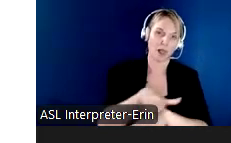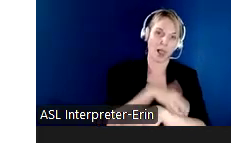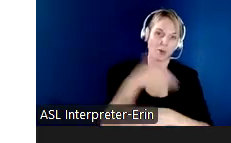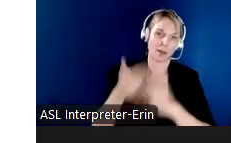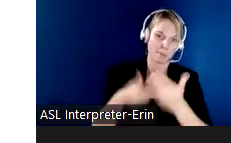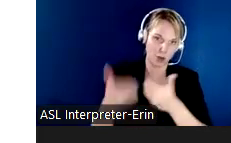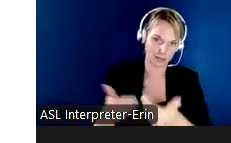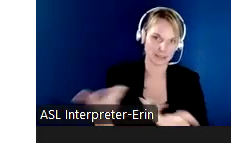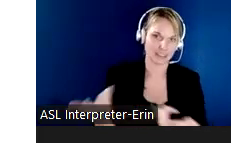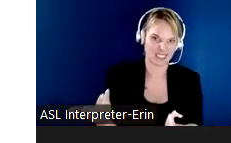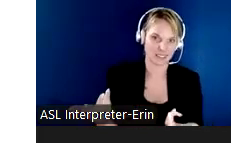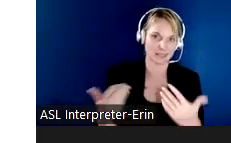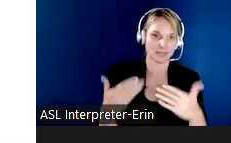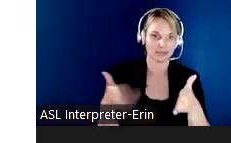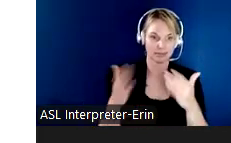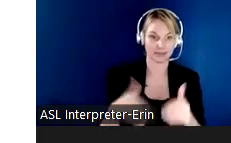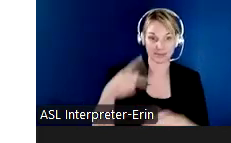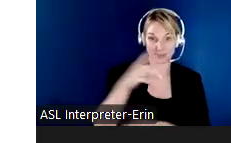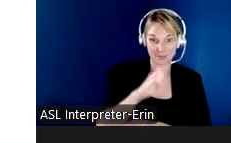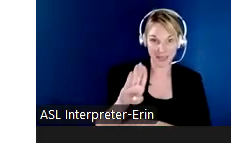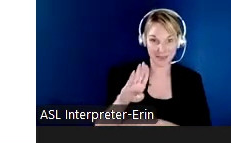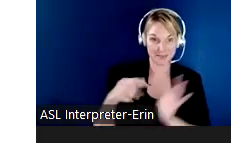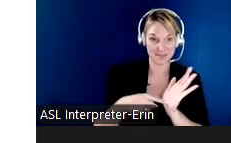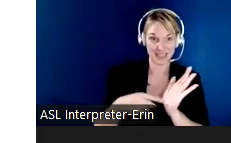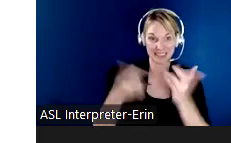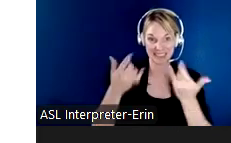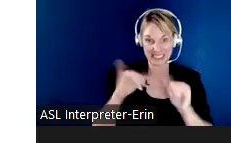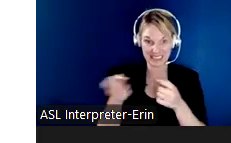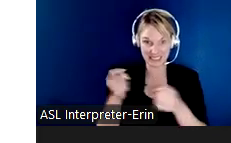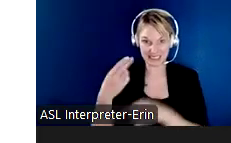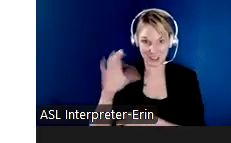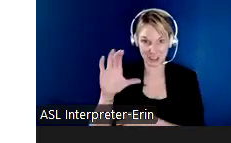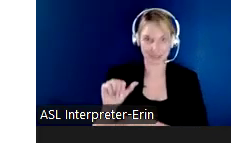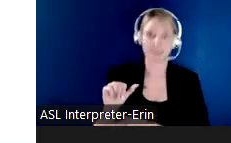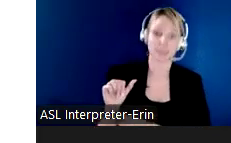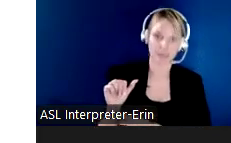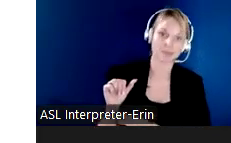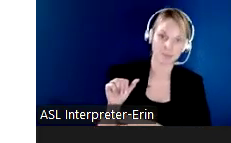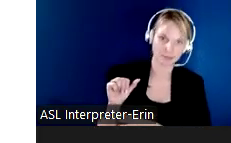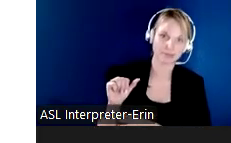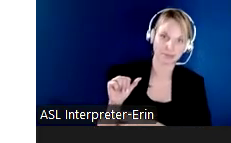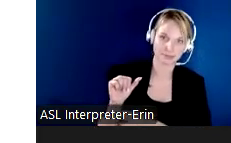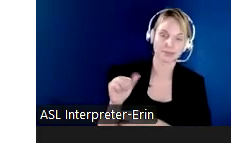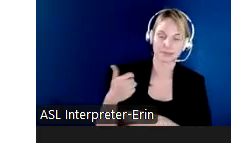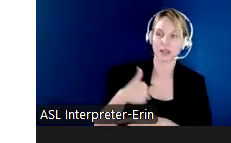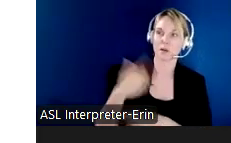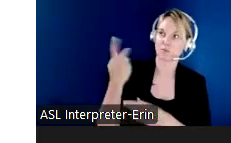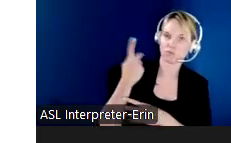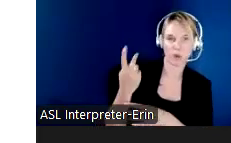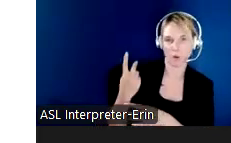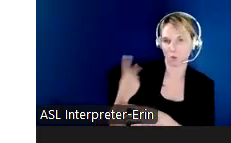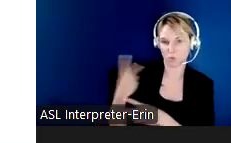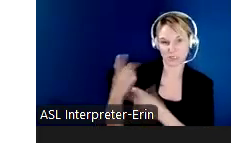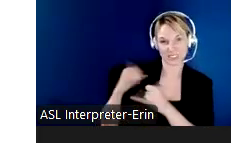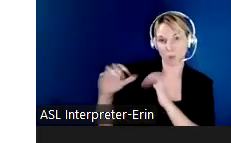Will the PEB billing still be handled by HCA? Yes, Navia and HCA is still going to be we'll be in communication about employee enrollments